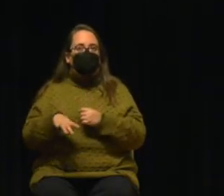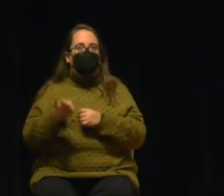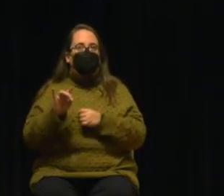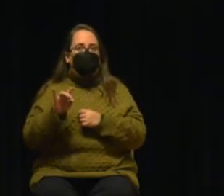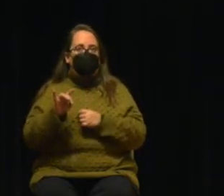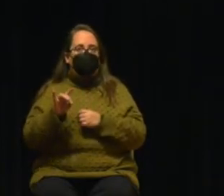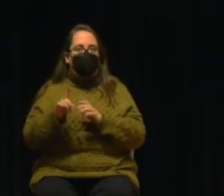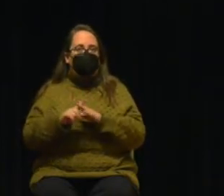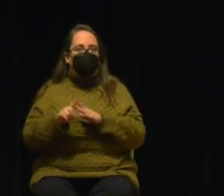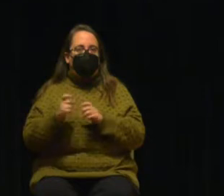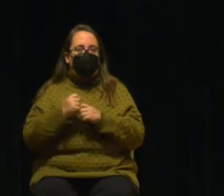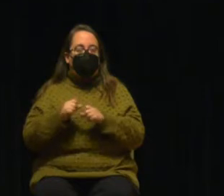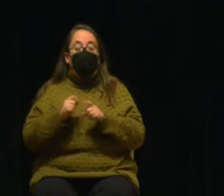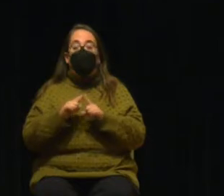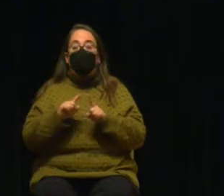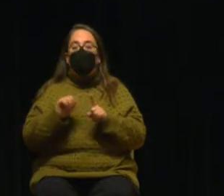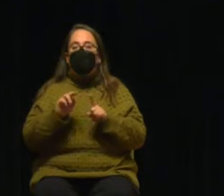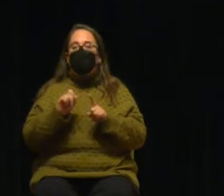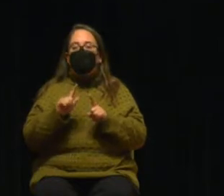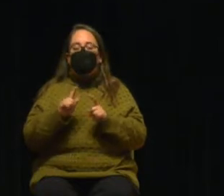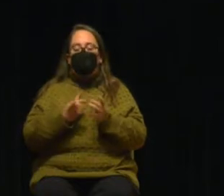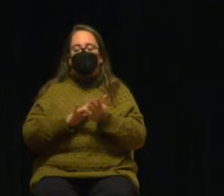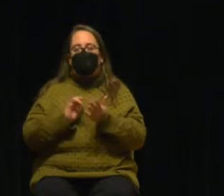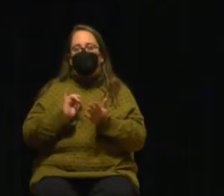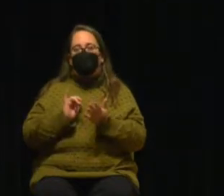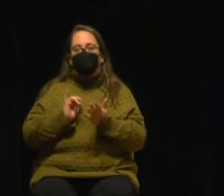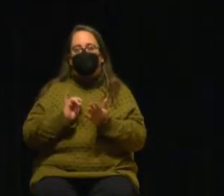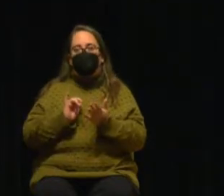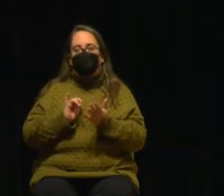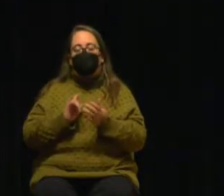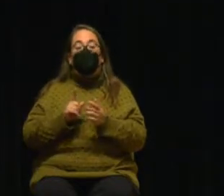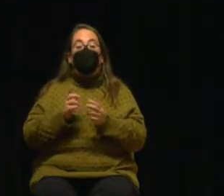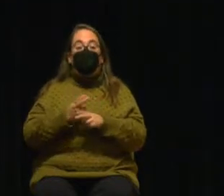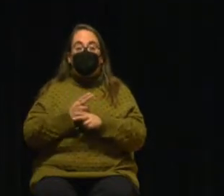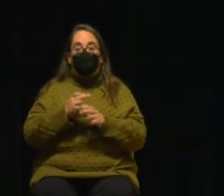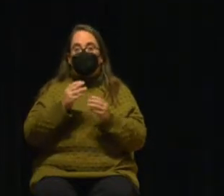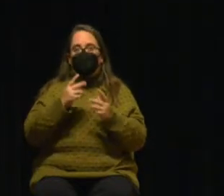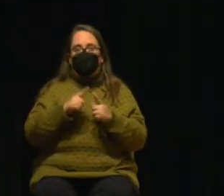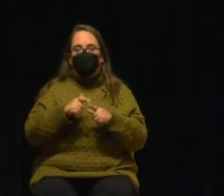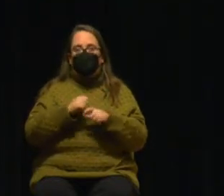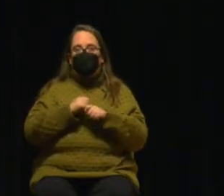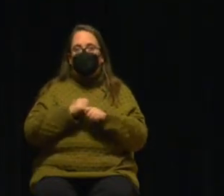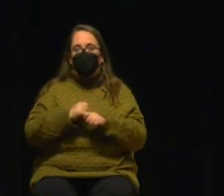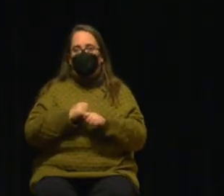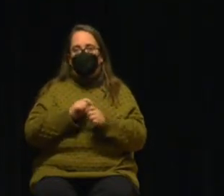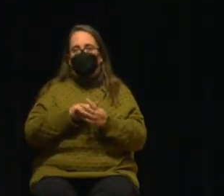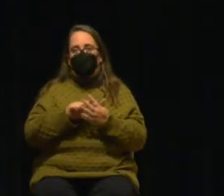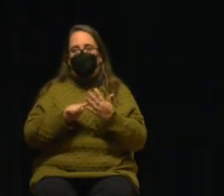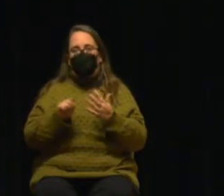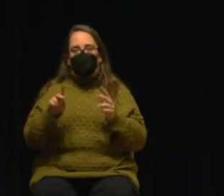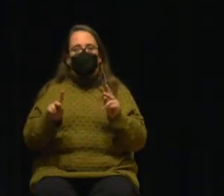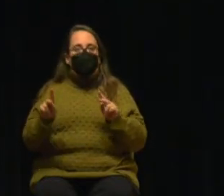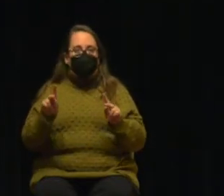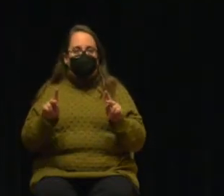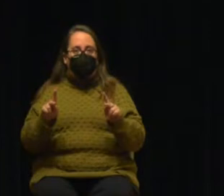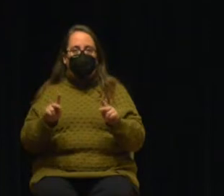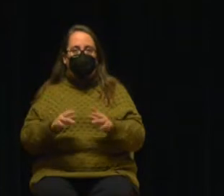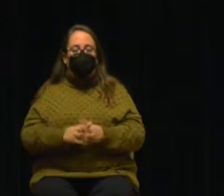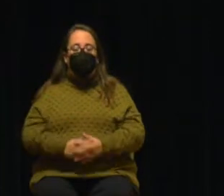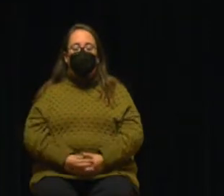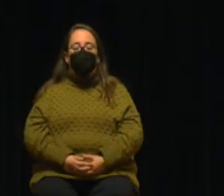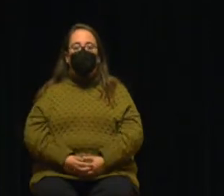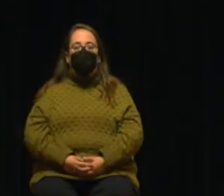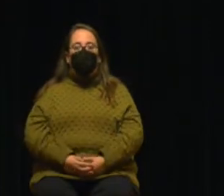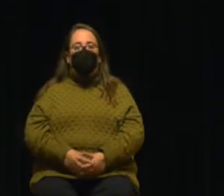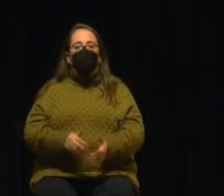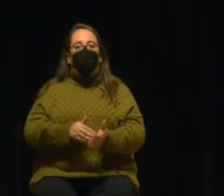fugitive slaves, but Still in turn used the information in these ads to protect those very same fugitive slaves. Often the